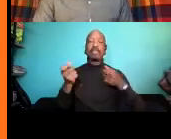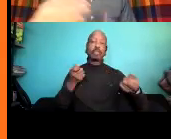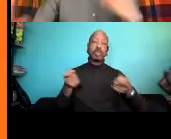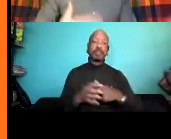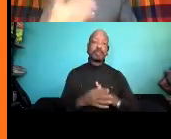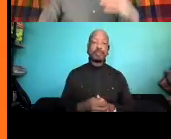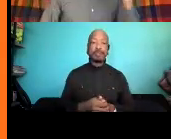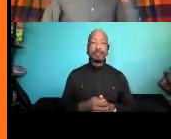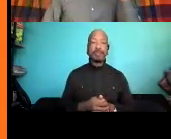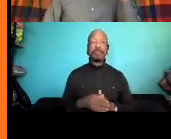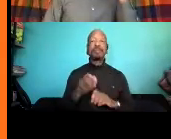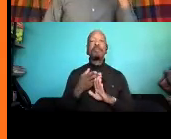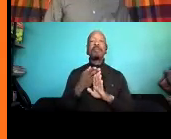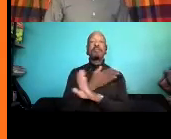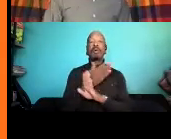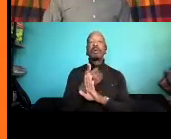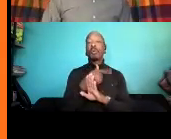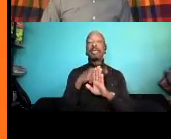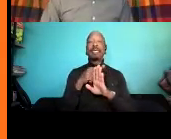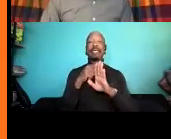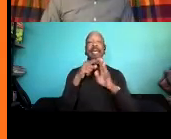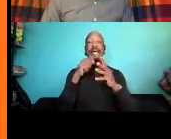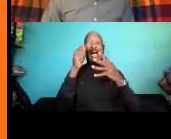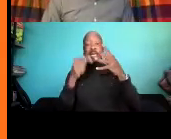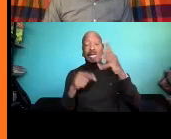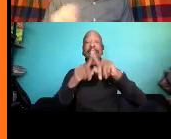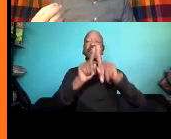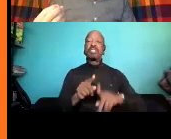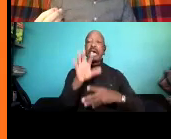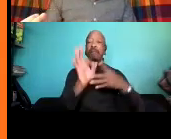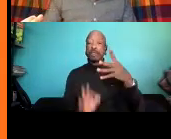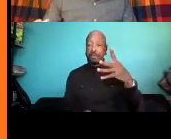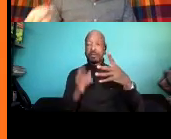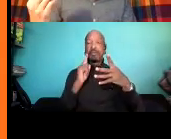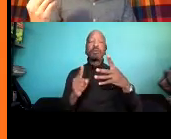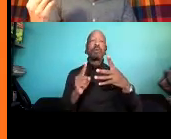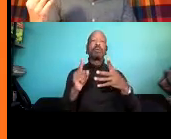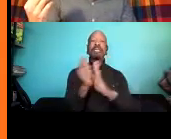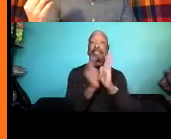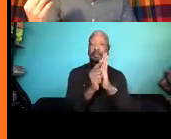So before we get into all the different legal entity options, just wanted to note about